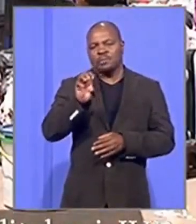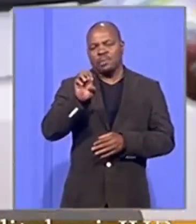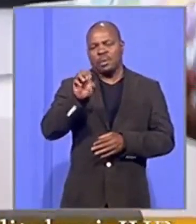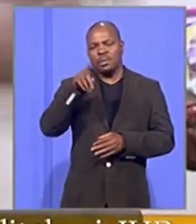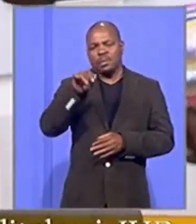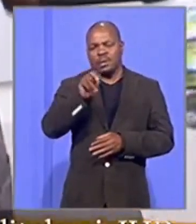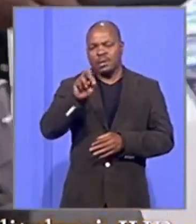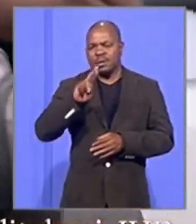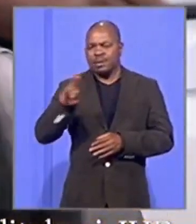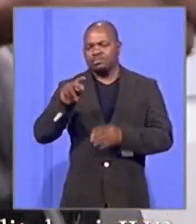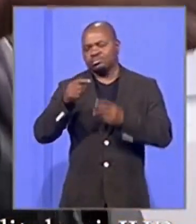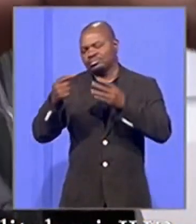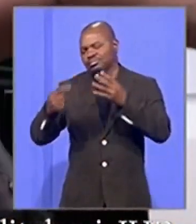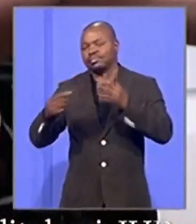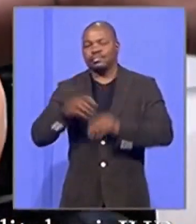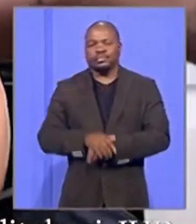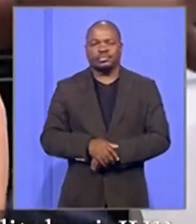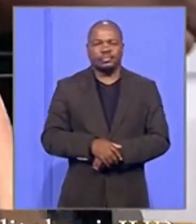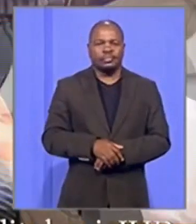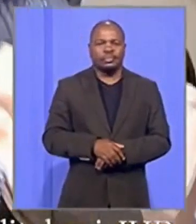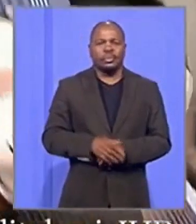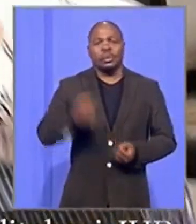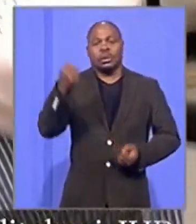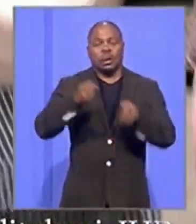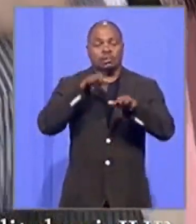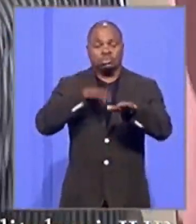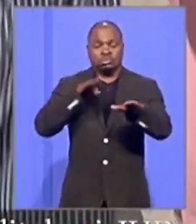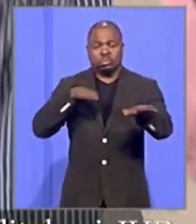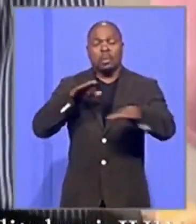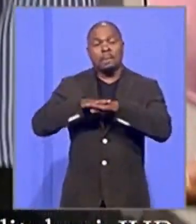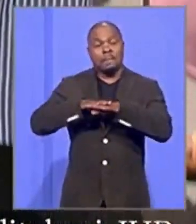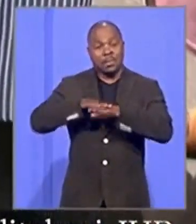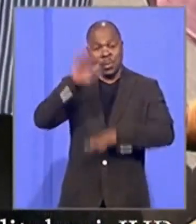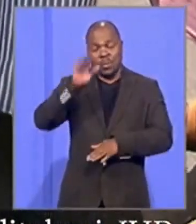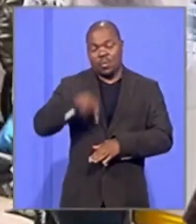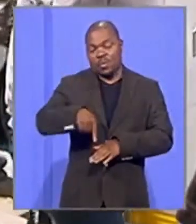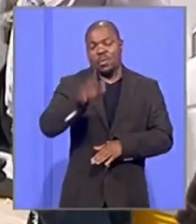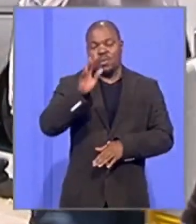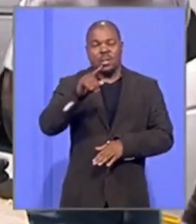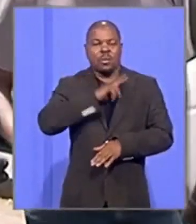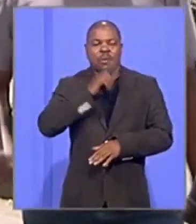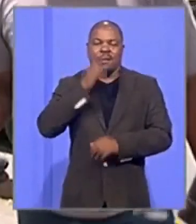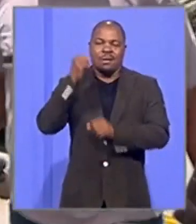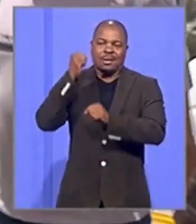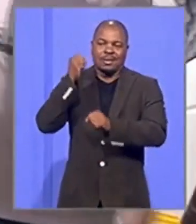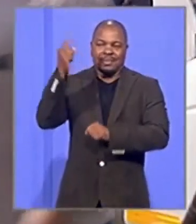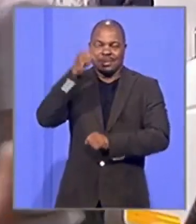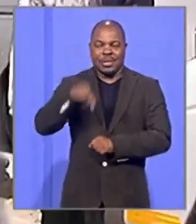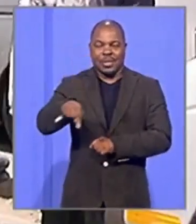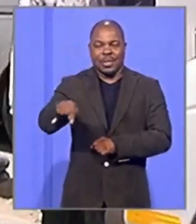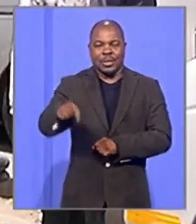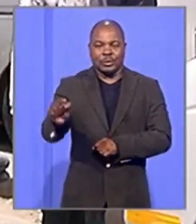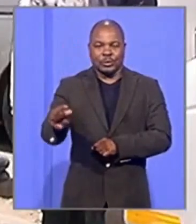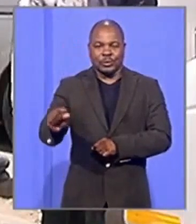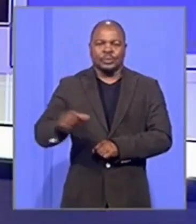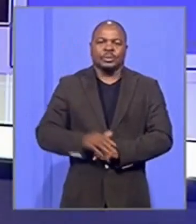etc. Tebello ke hore mothamo wa sephethephethe o tlilo eketseha jwalo ka ha letsatsi la Keresemese le ntse le atamela.